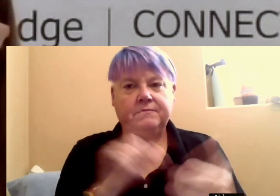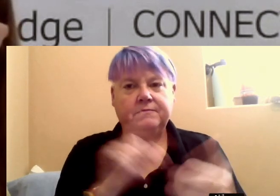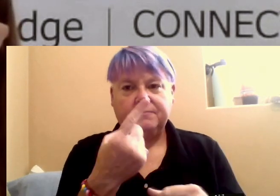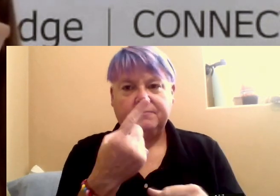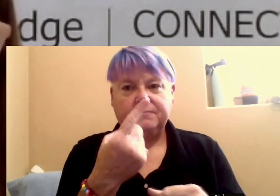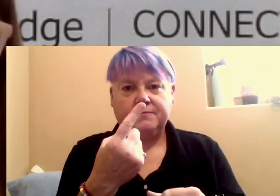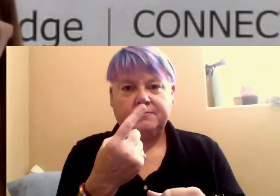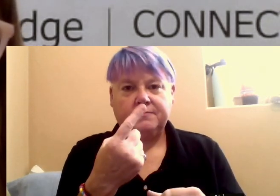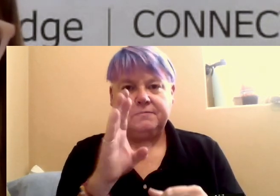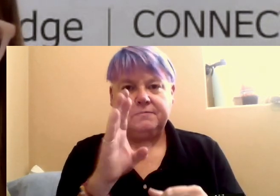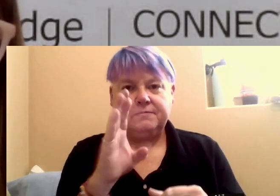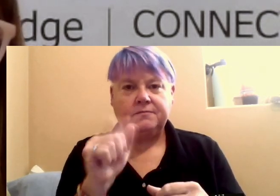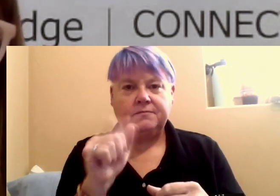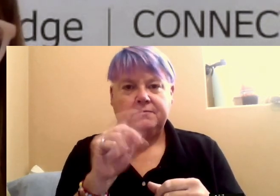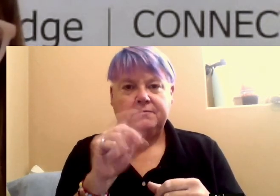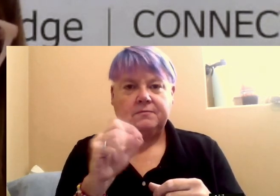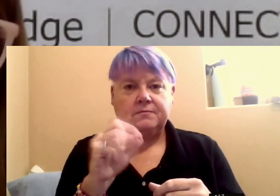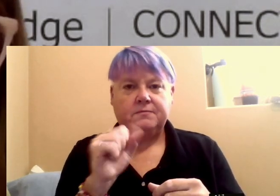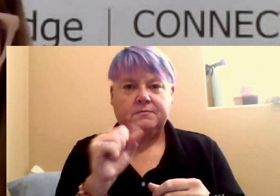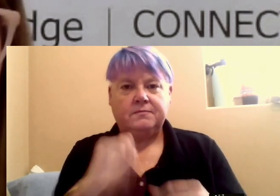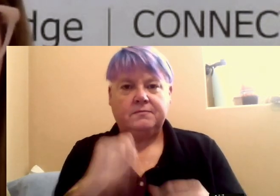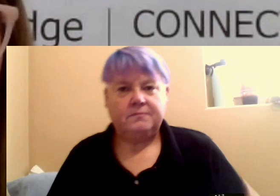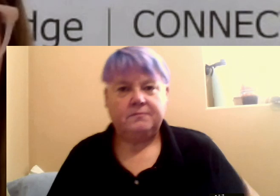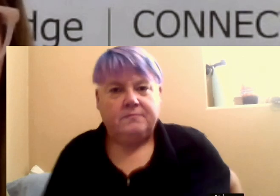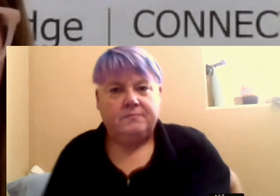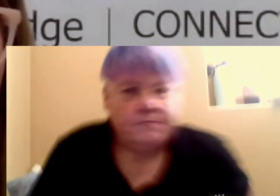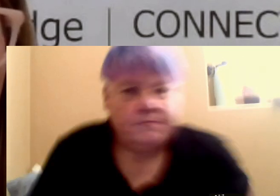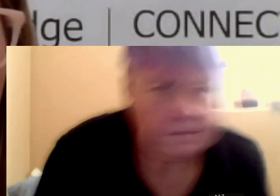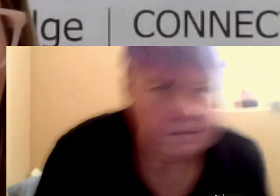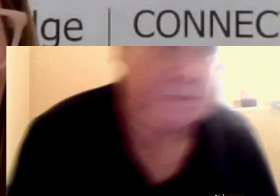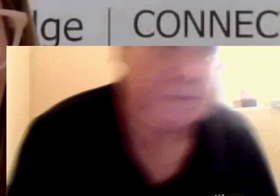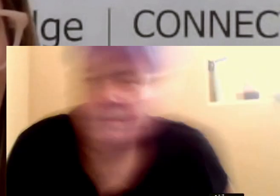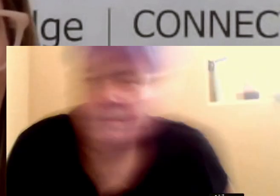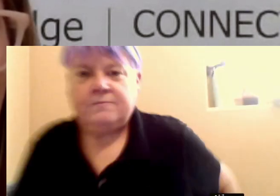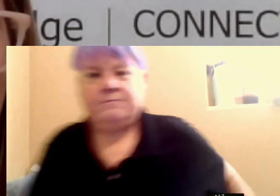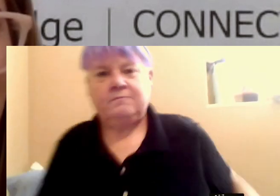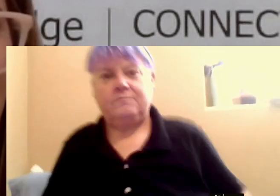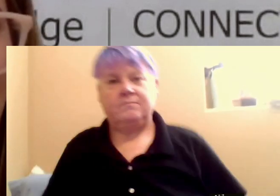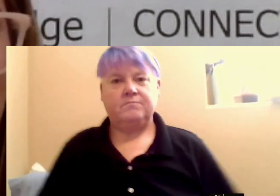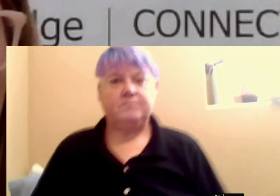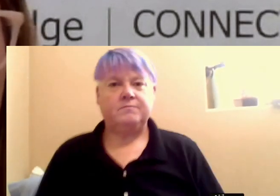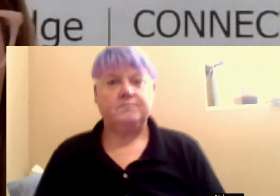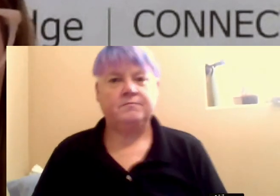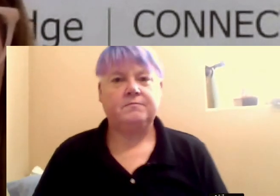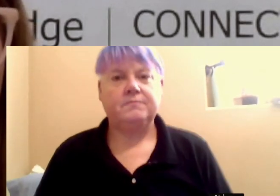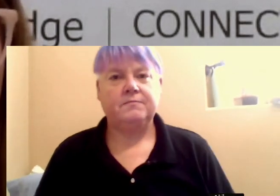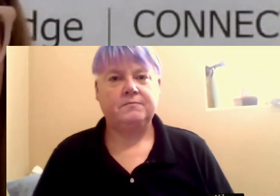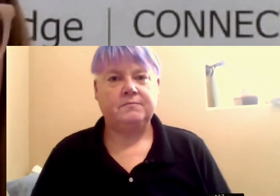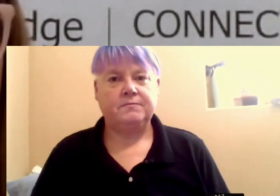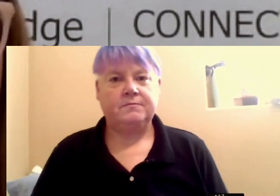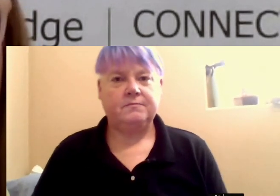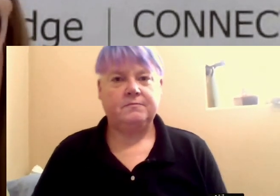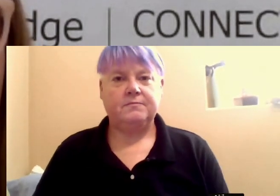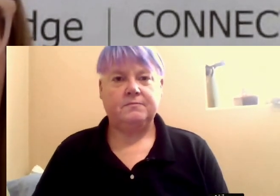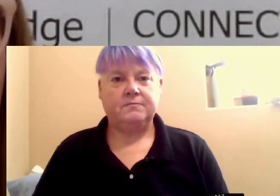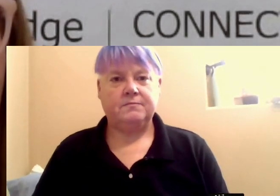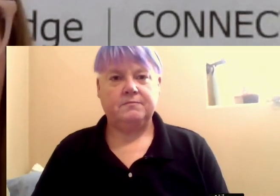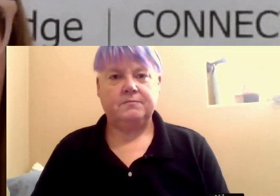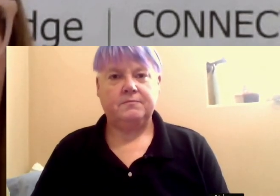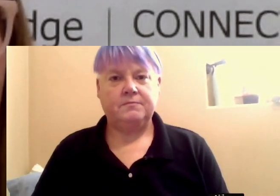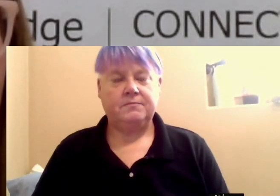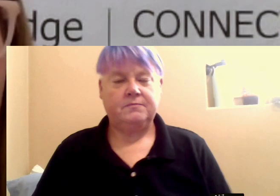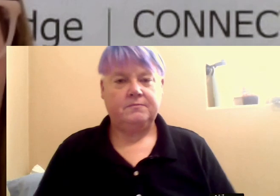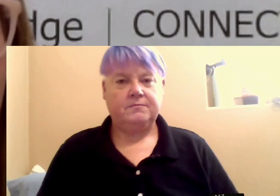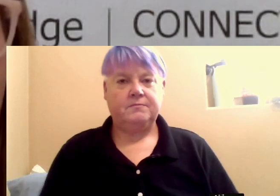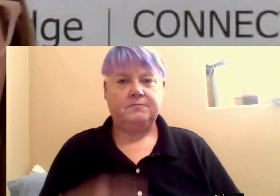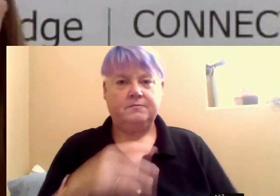Candas? It is. I'm just trying to switch over to my my file